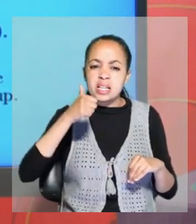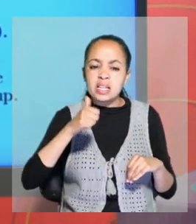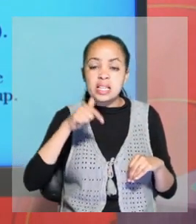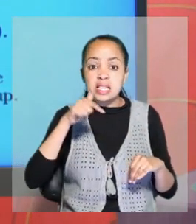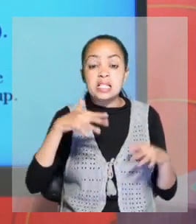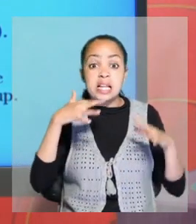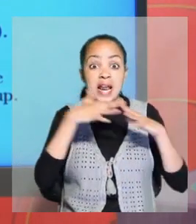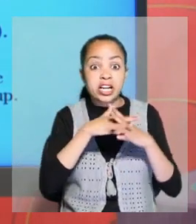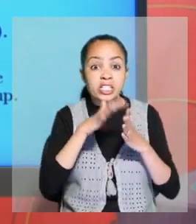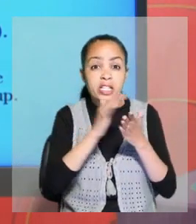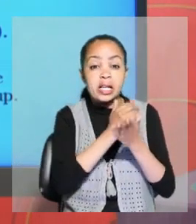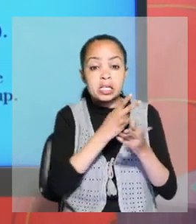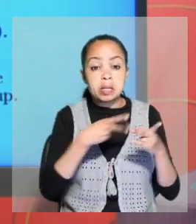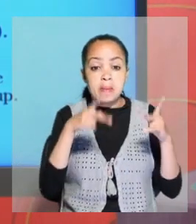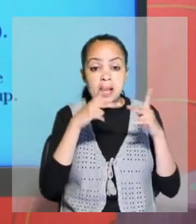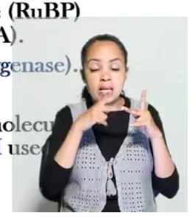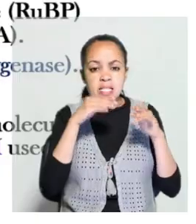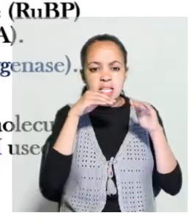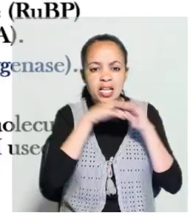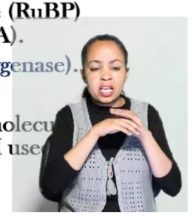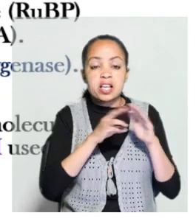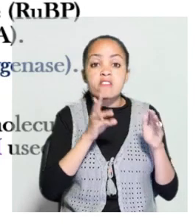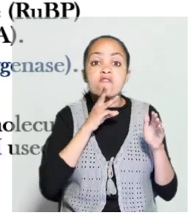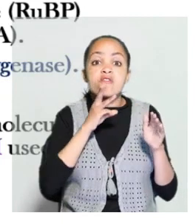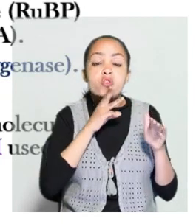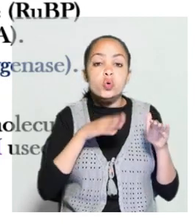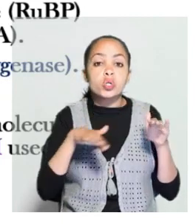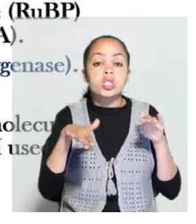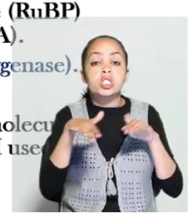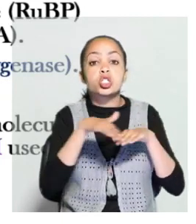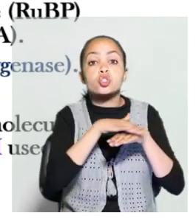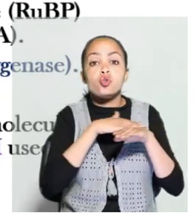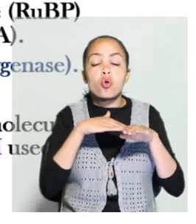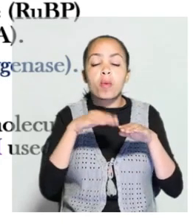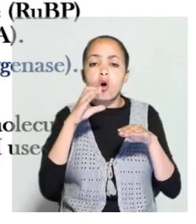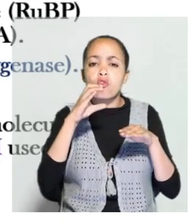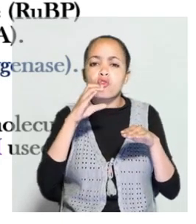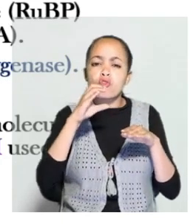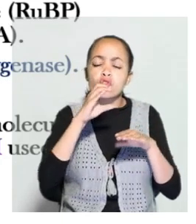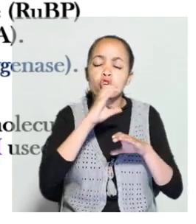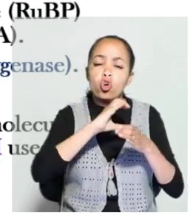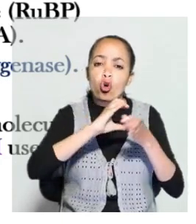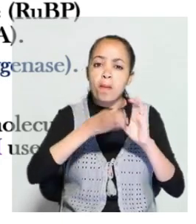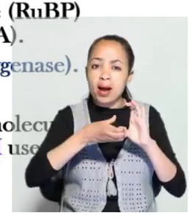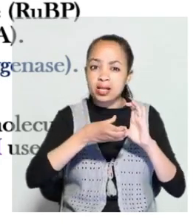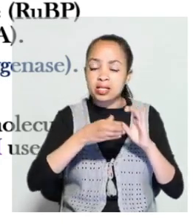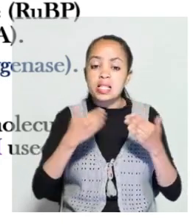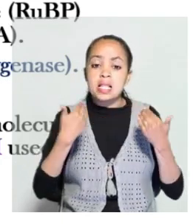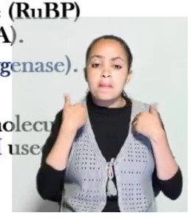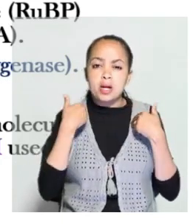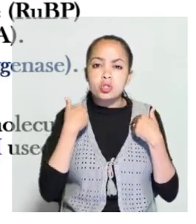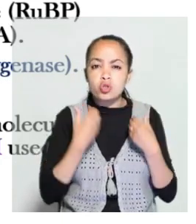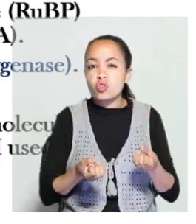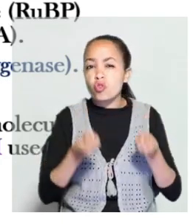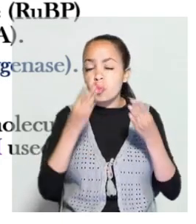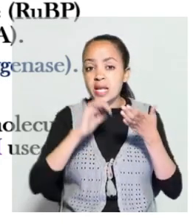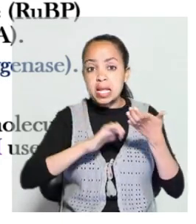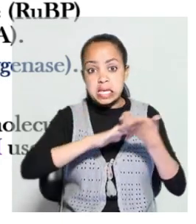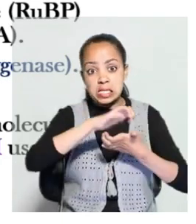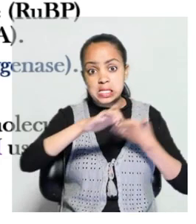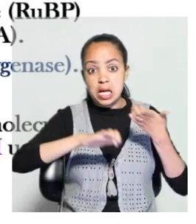this reaction takes place in fluid stroma of chloroplasts, where the presence of many enzymes.